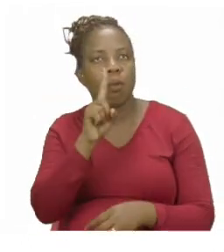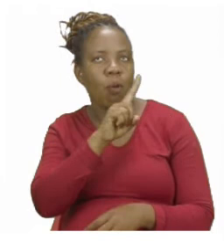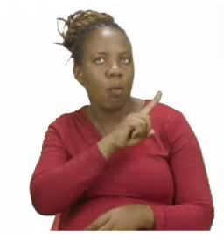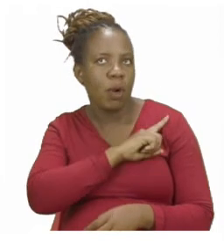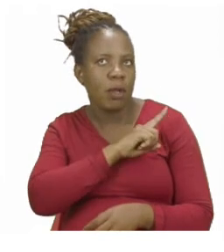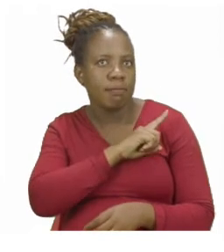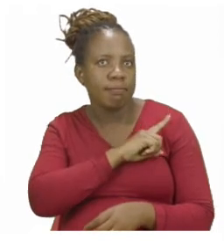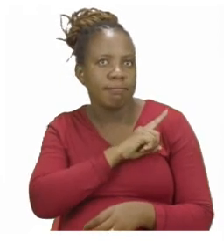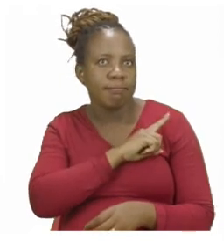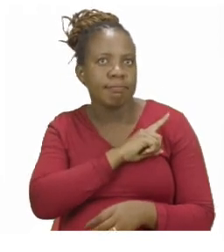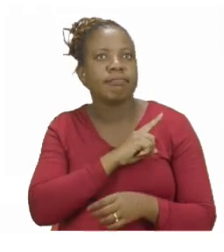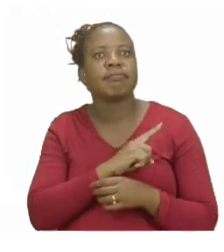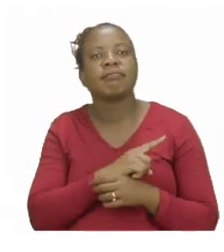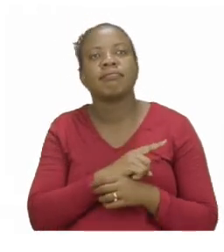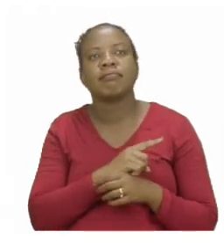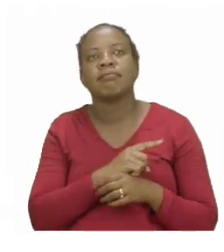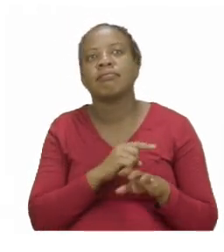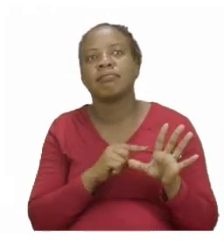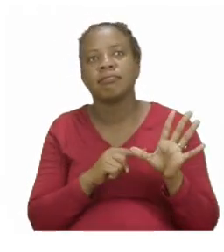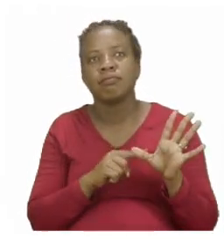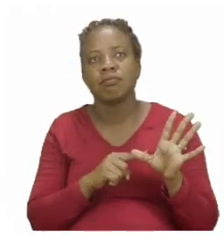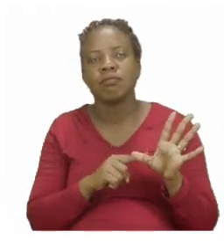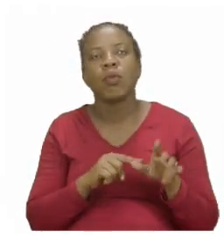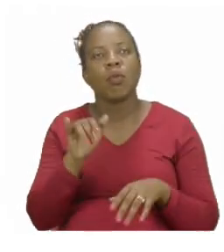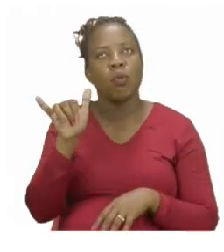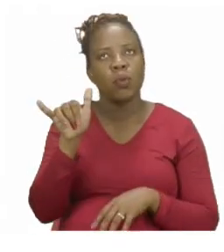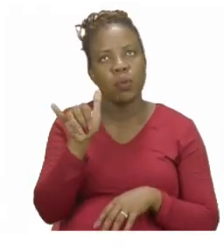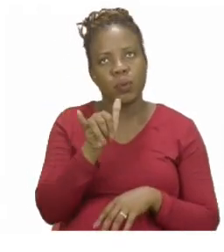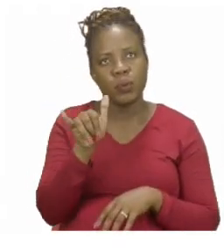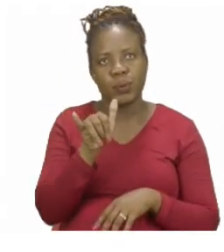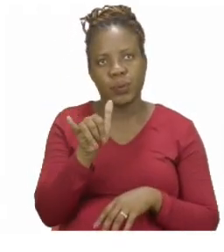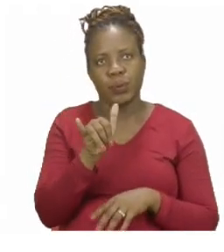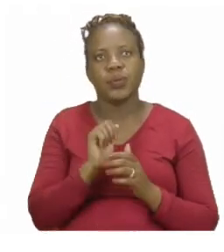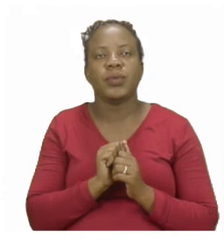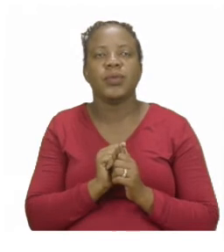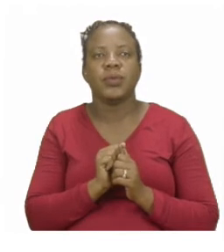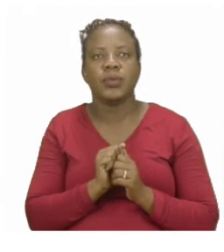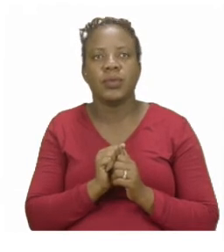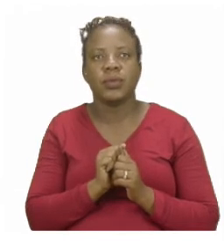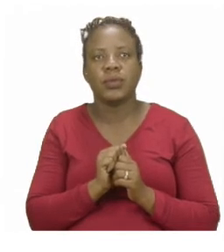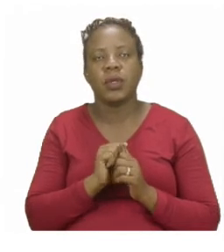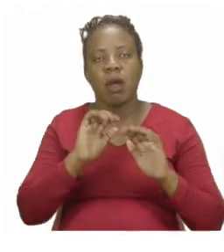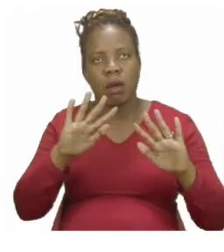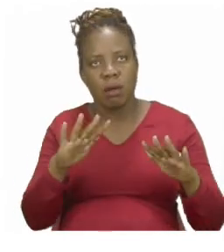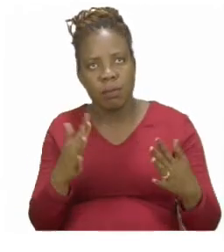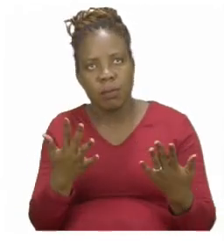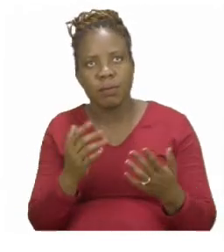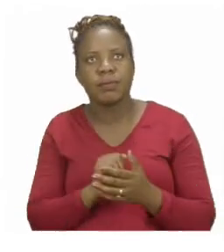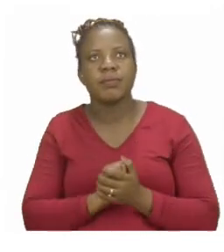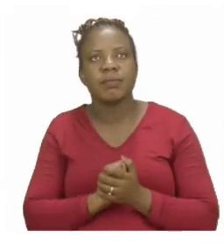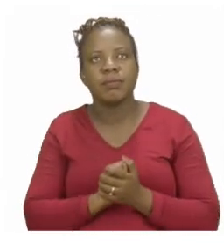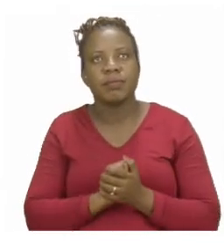will see some pictures, and just at the bottom of the pictures an example was done